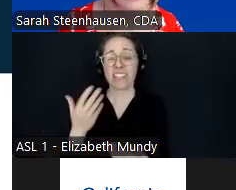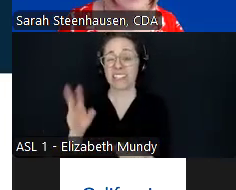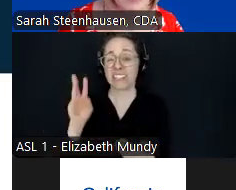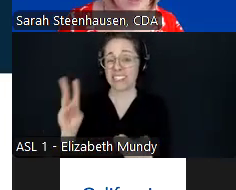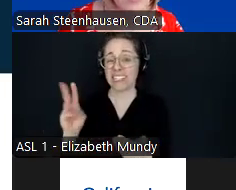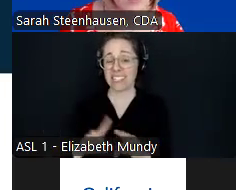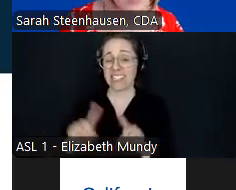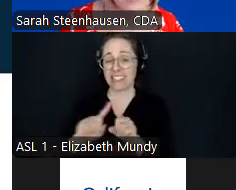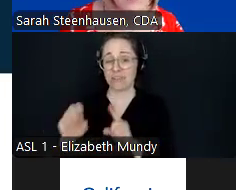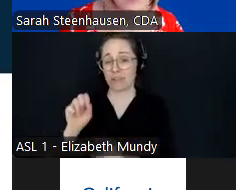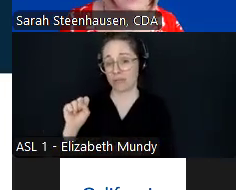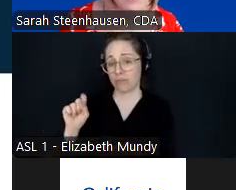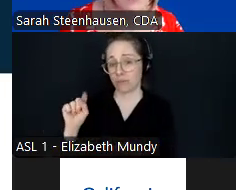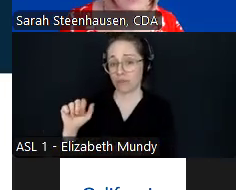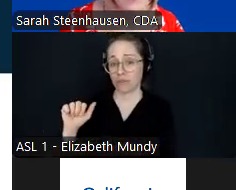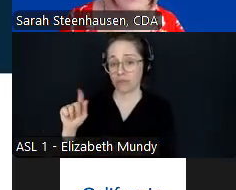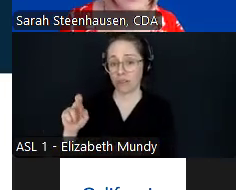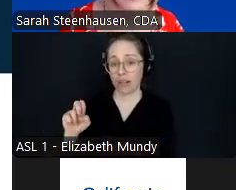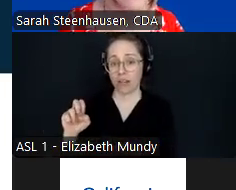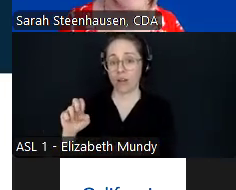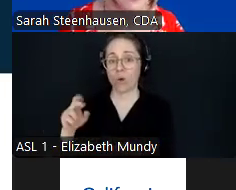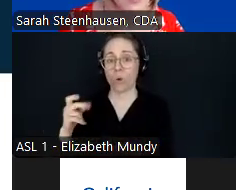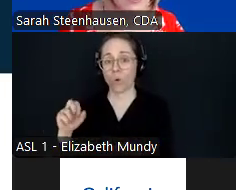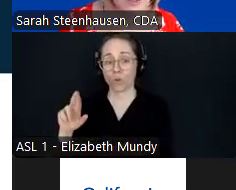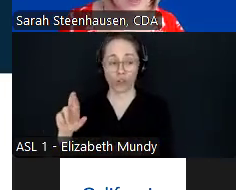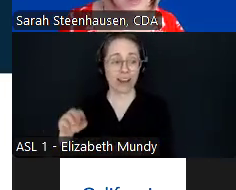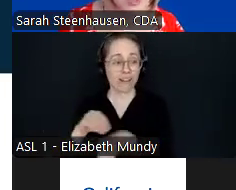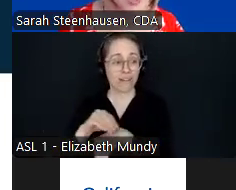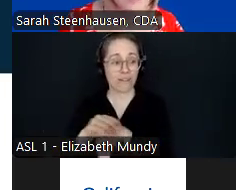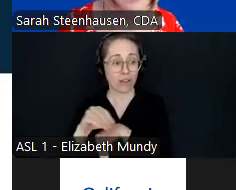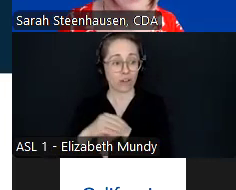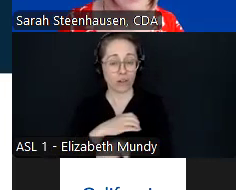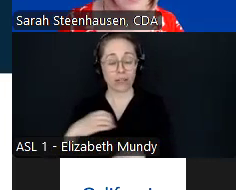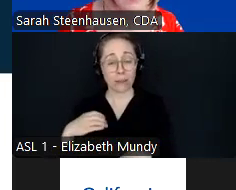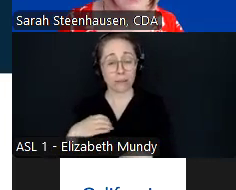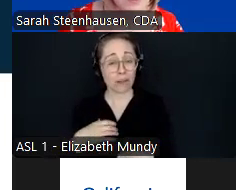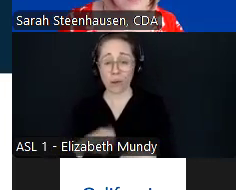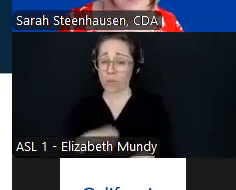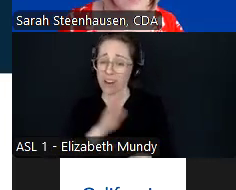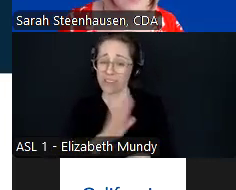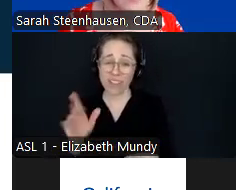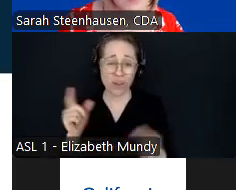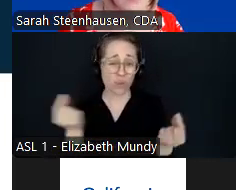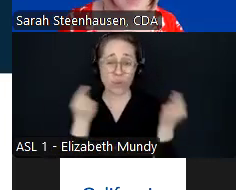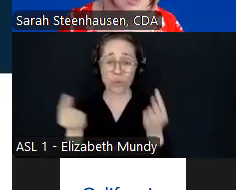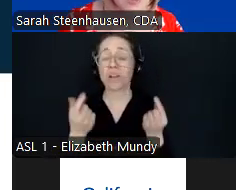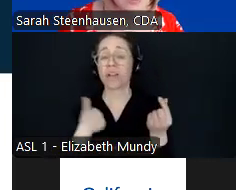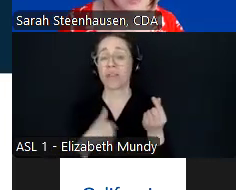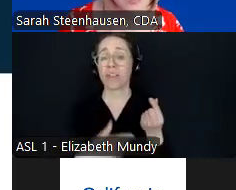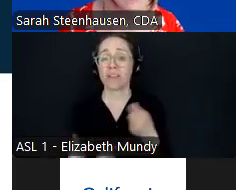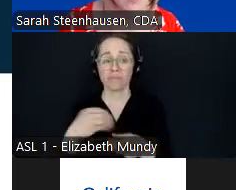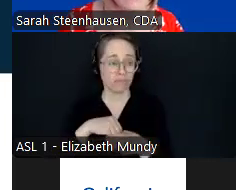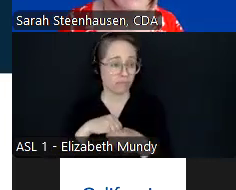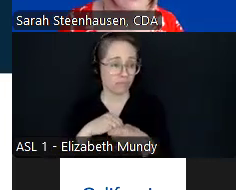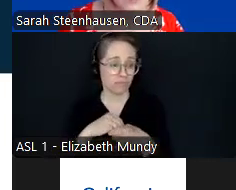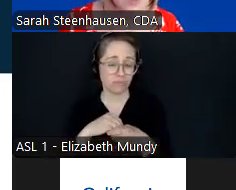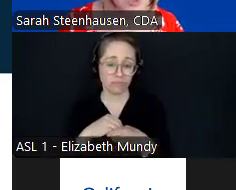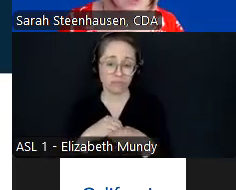we're really proud of the work that they do, bringing focused recommendations that are elevated at the day of action